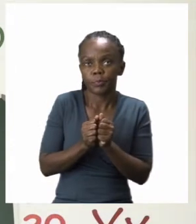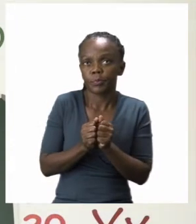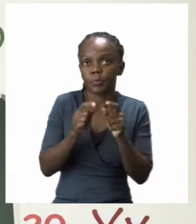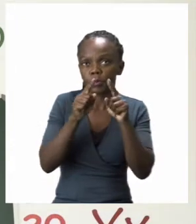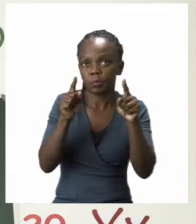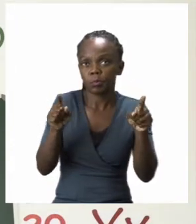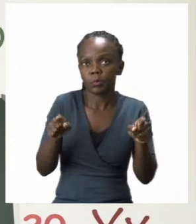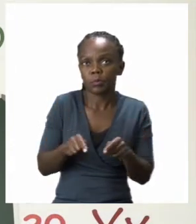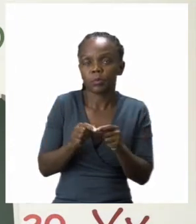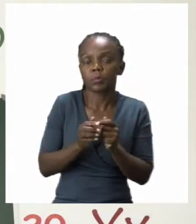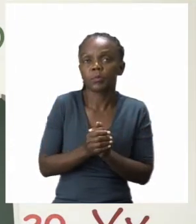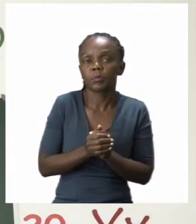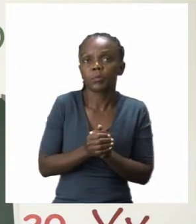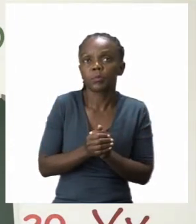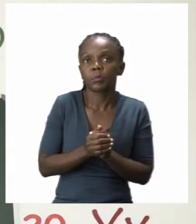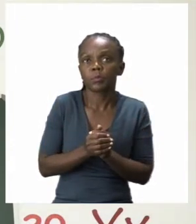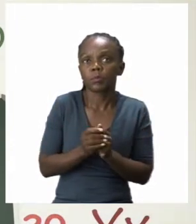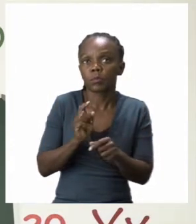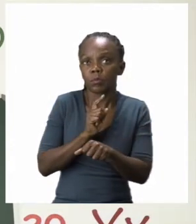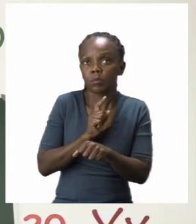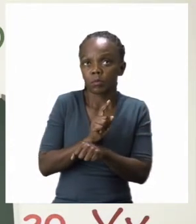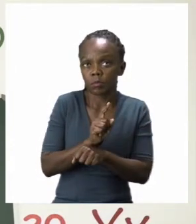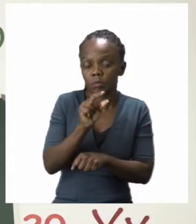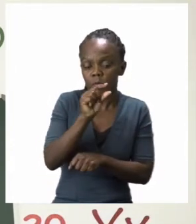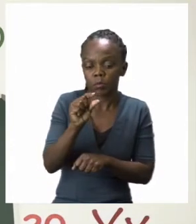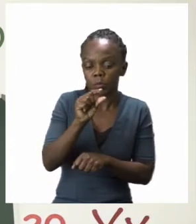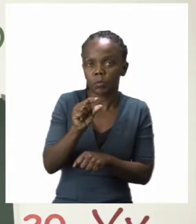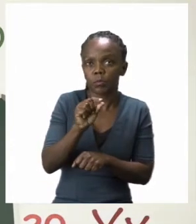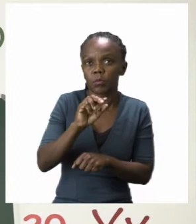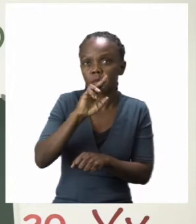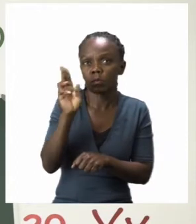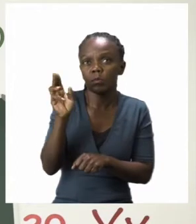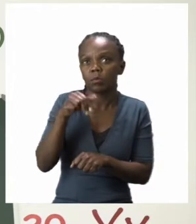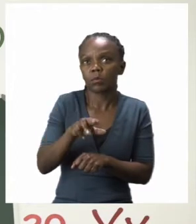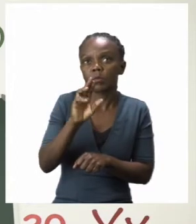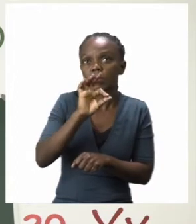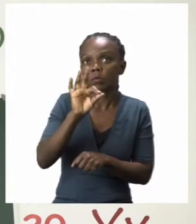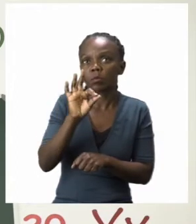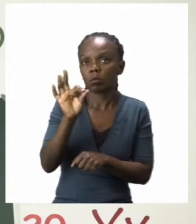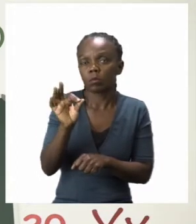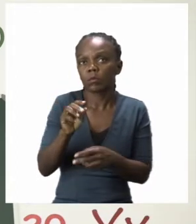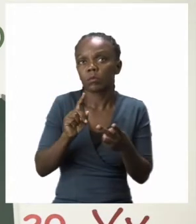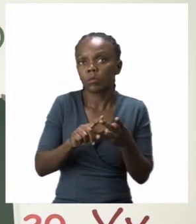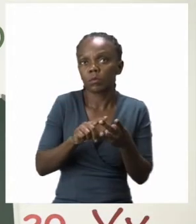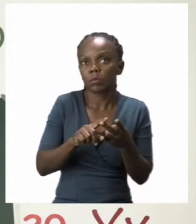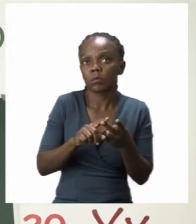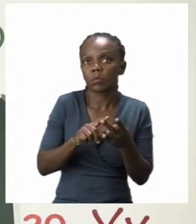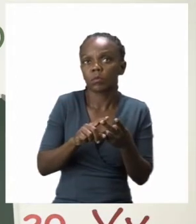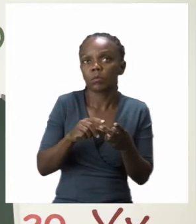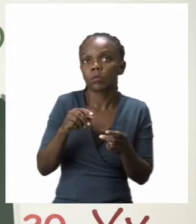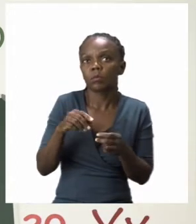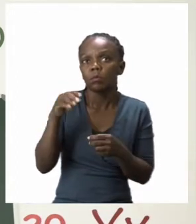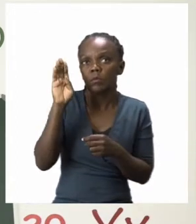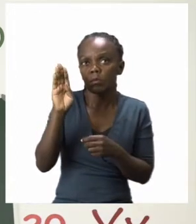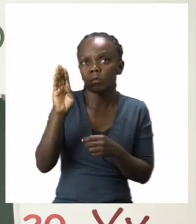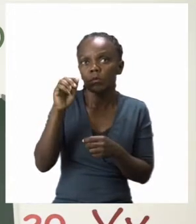word huff and our word build. So huff has